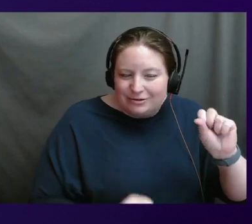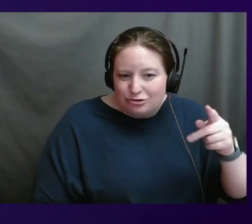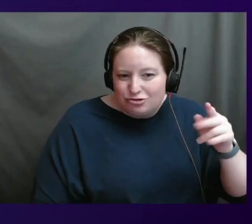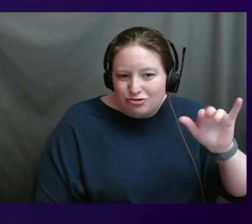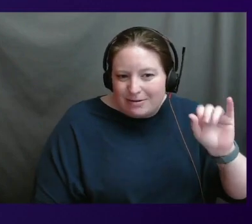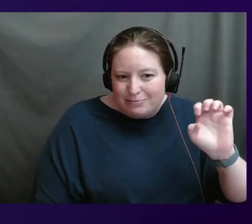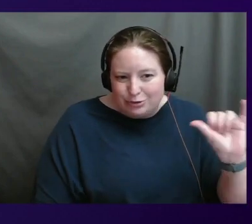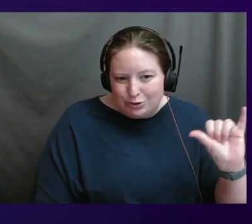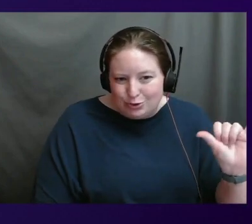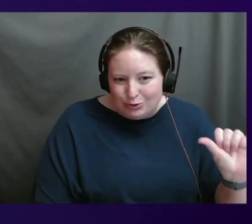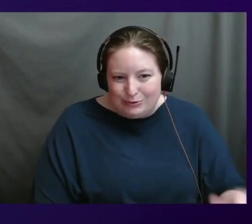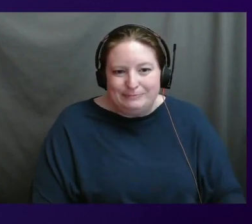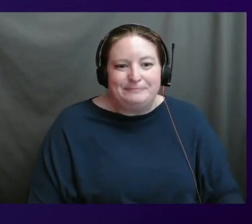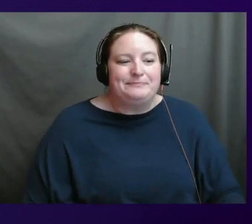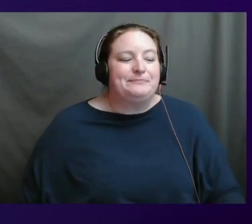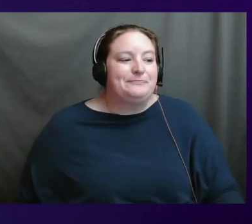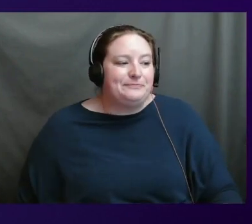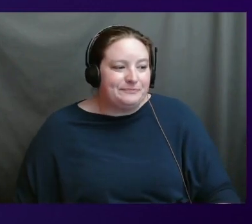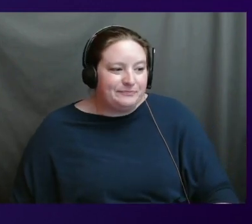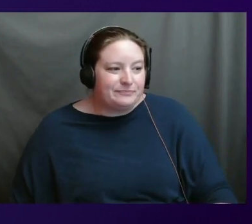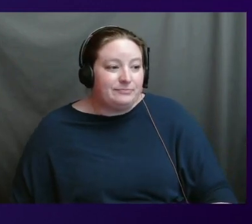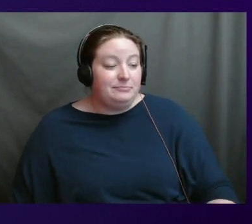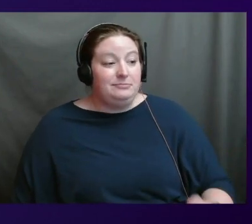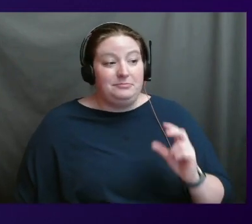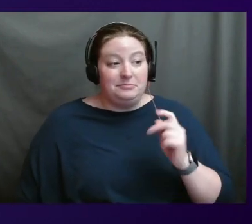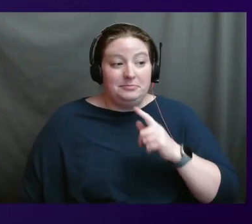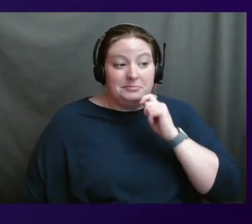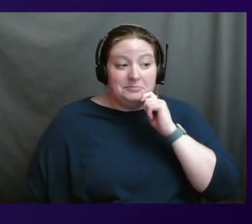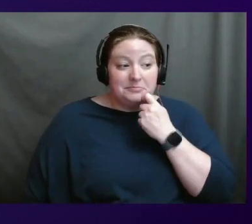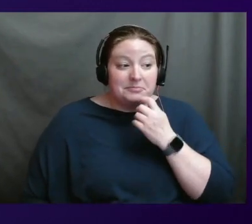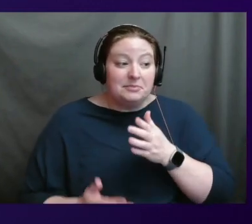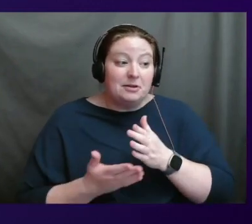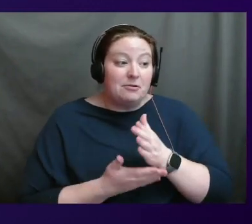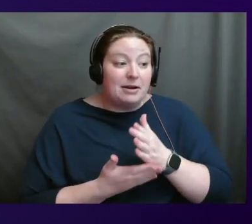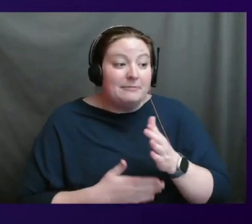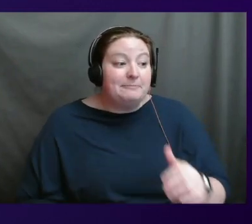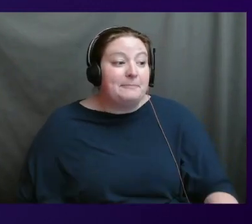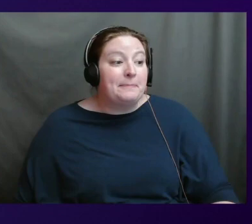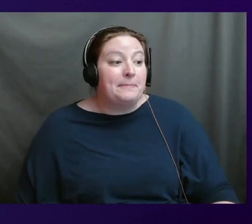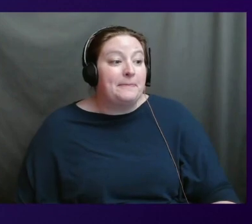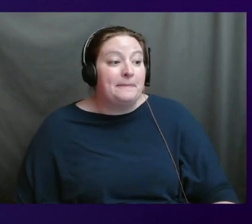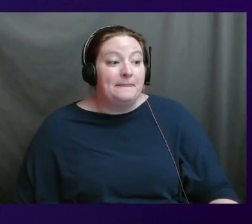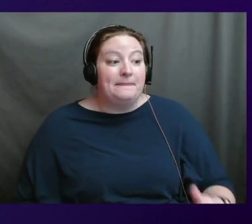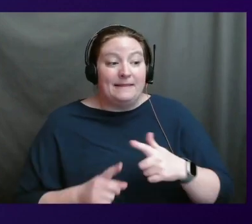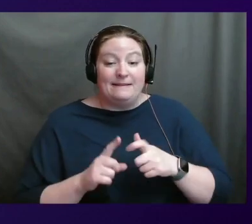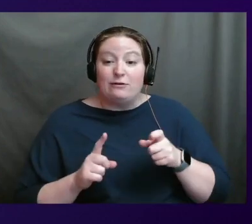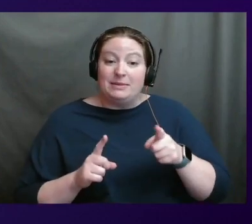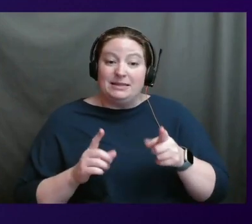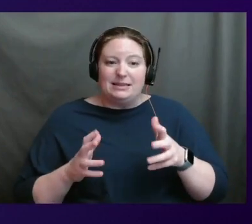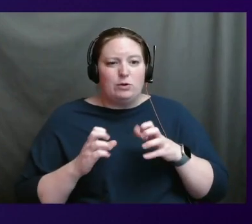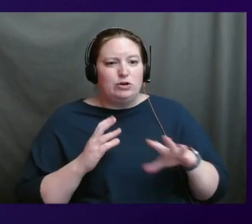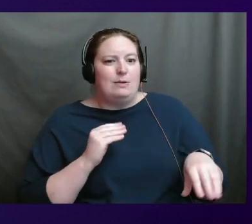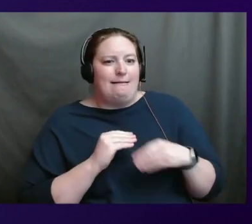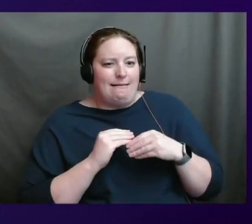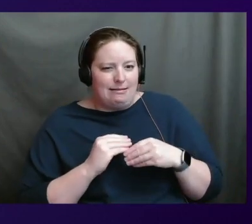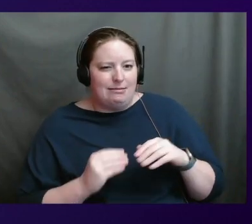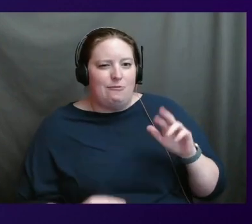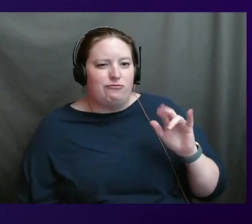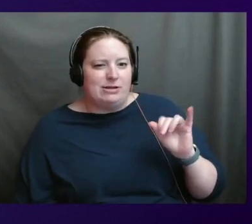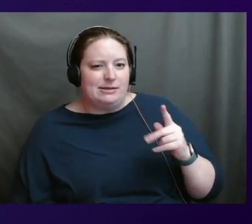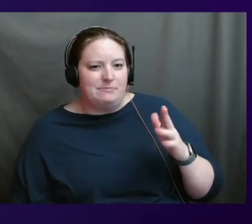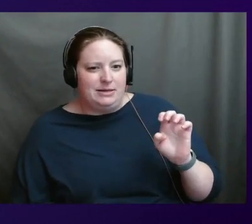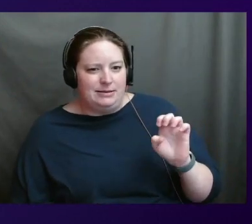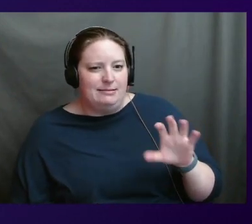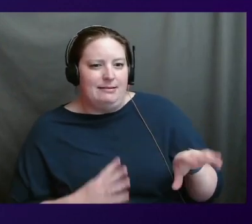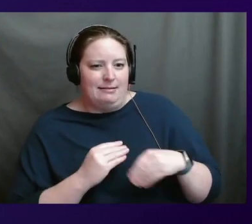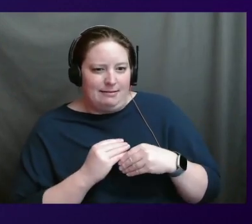Stripe. go. Okay, cool. All right, so from here, I want to add in a recipe. Now,